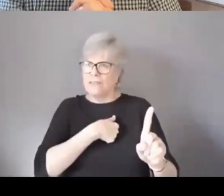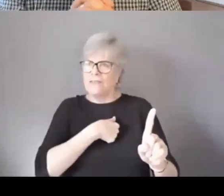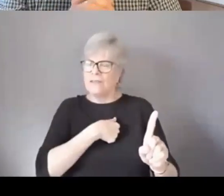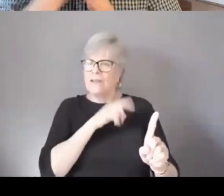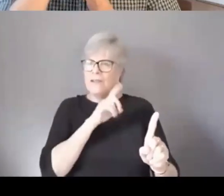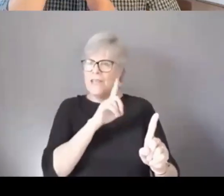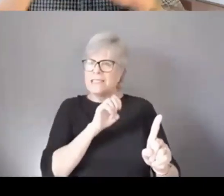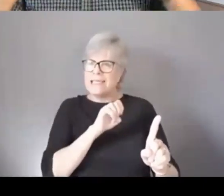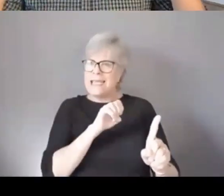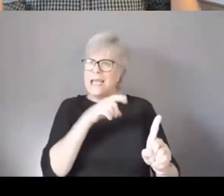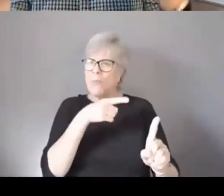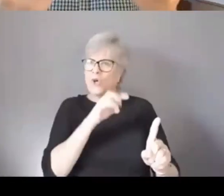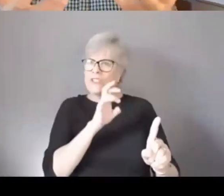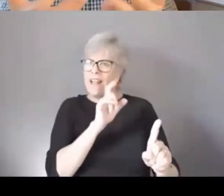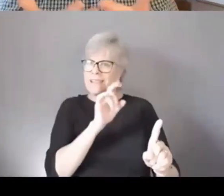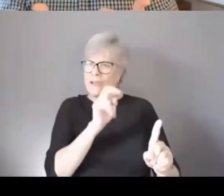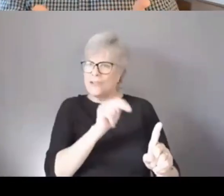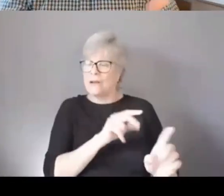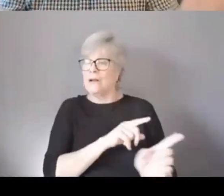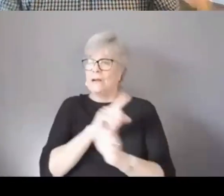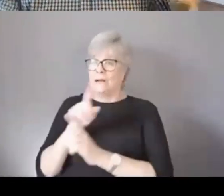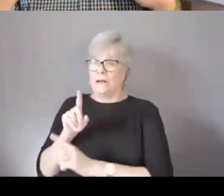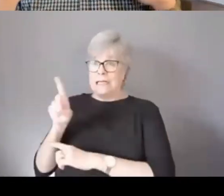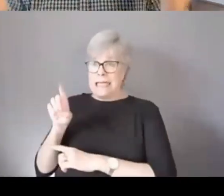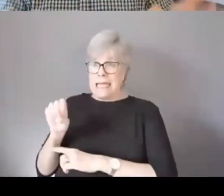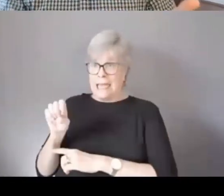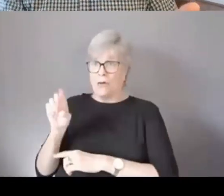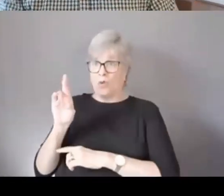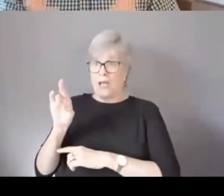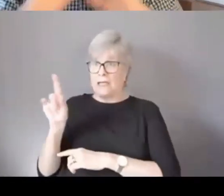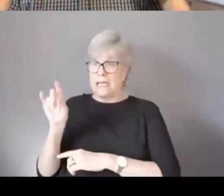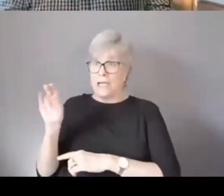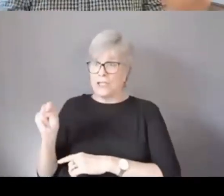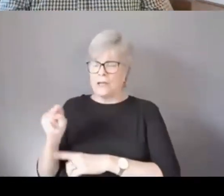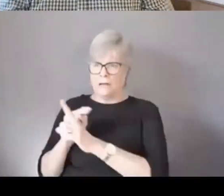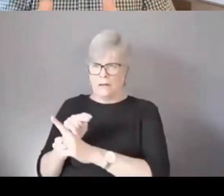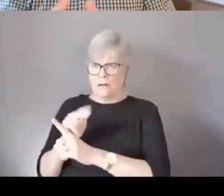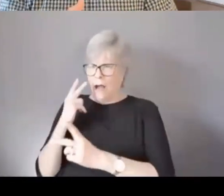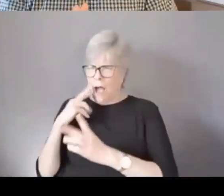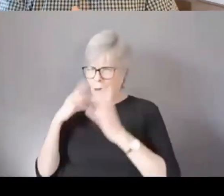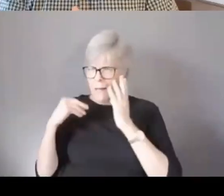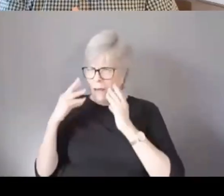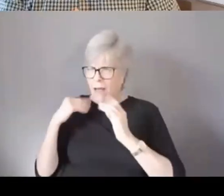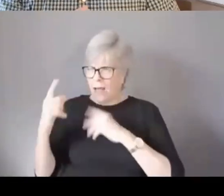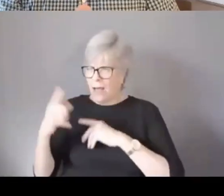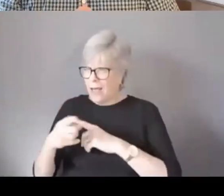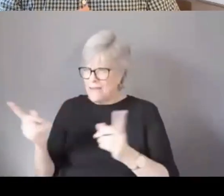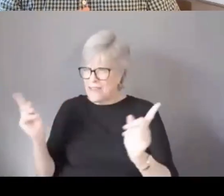about is derealization. So I'm going through the world and thinking like, is this really happening? Is everything real around